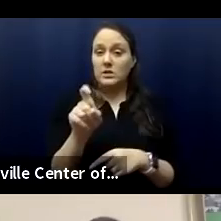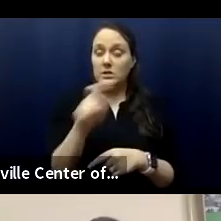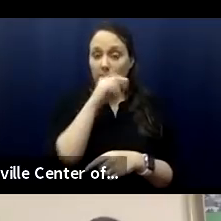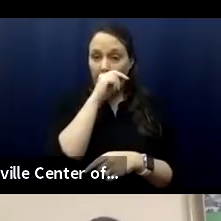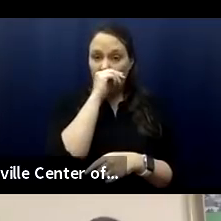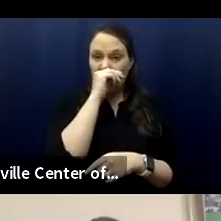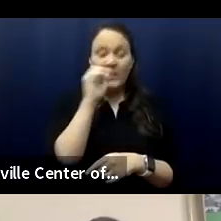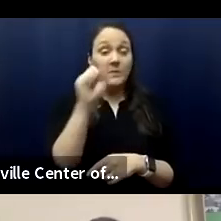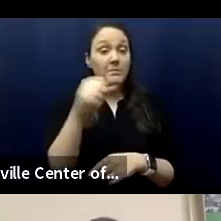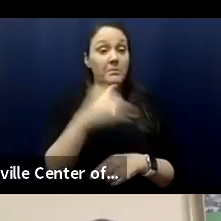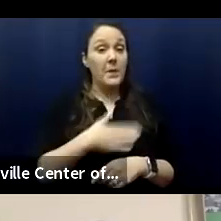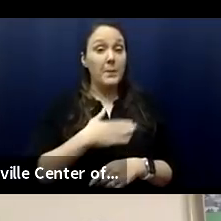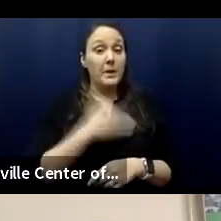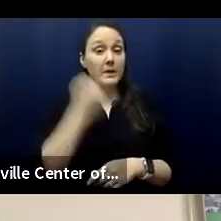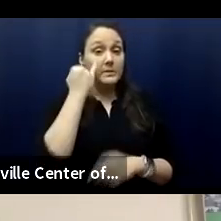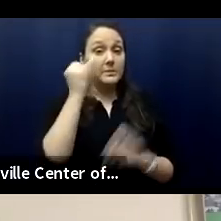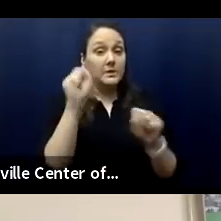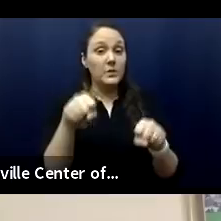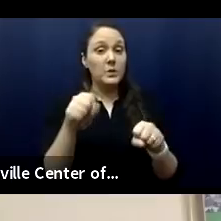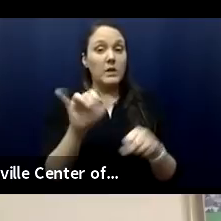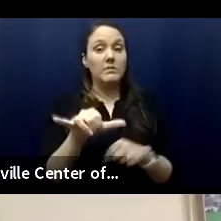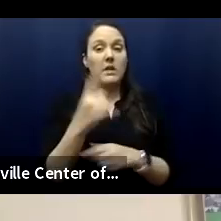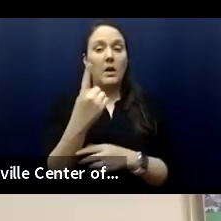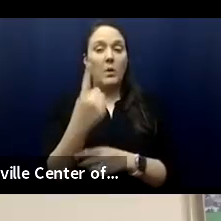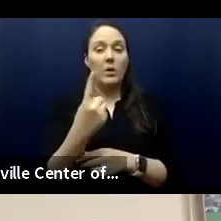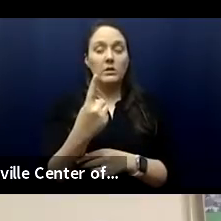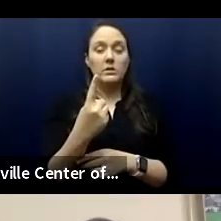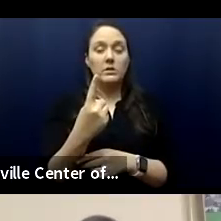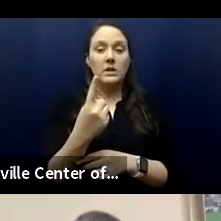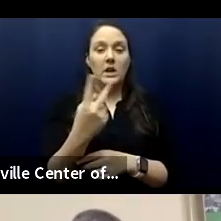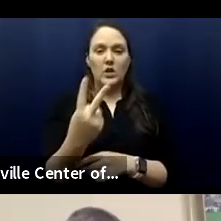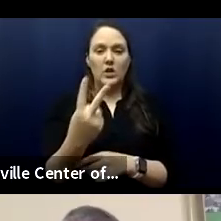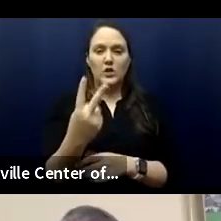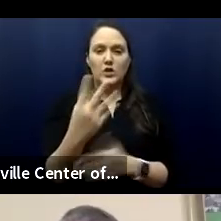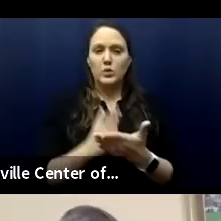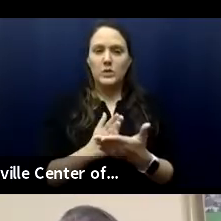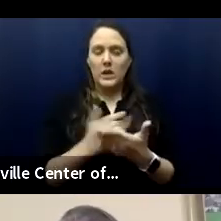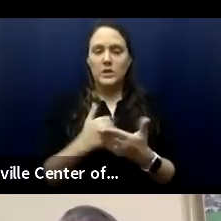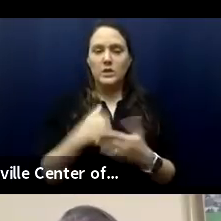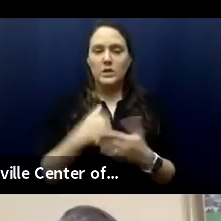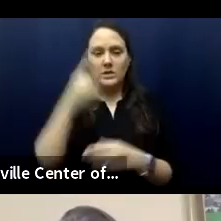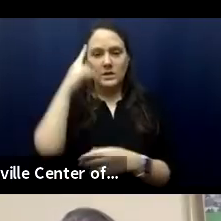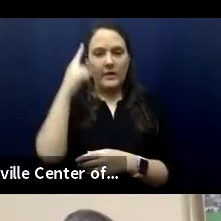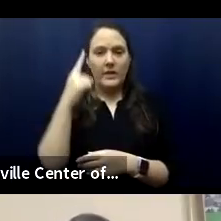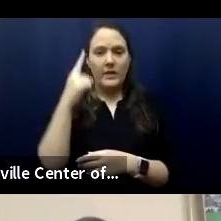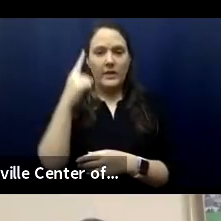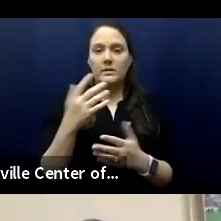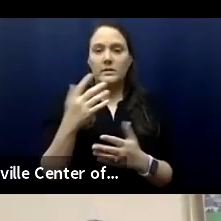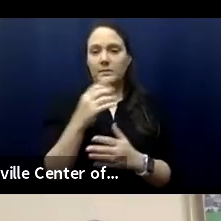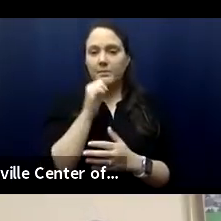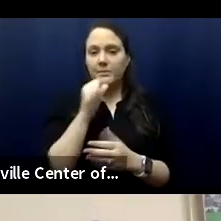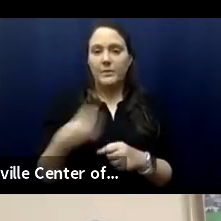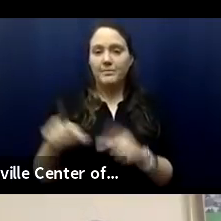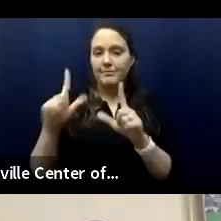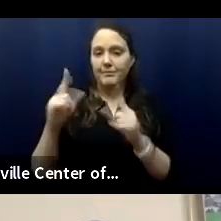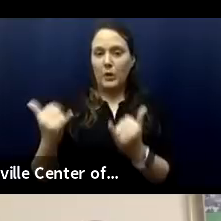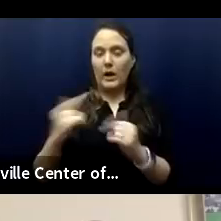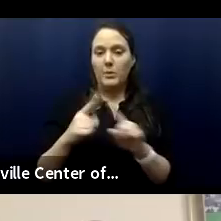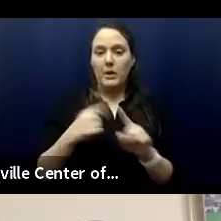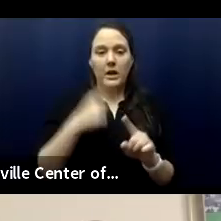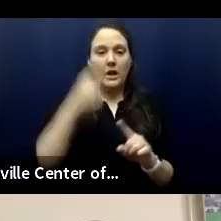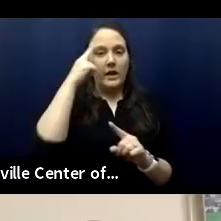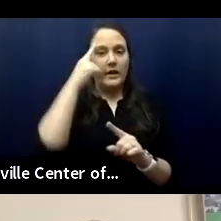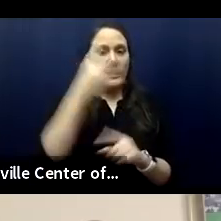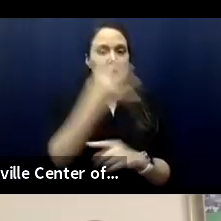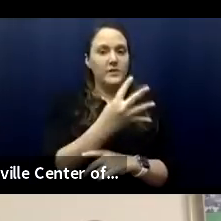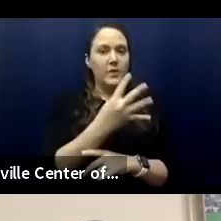Please, if you could show that, yes, that one, it's in those two sections. I think if I remember correctly, I don't have it up on my screen right now, but I believe it's 4 and